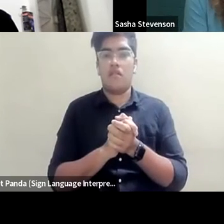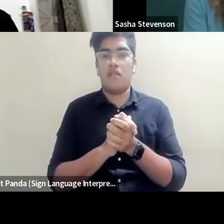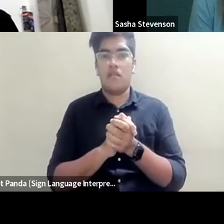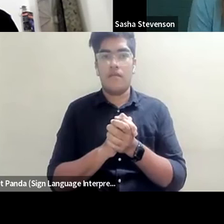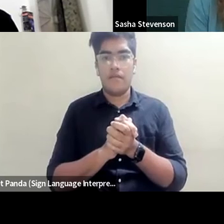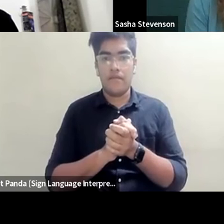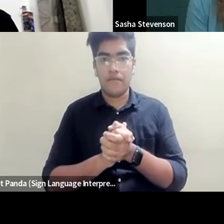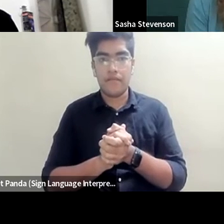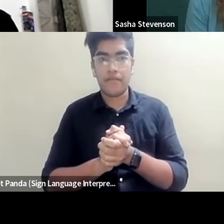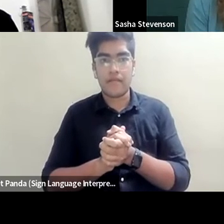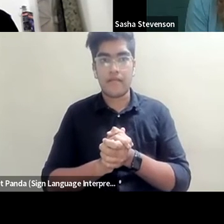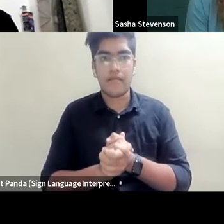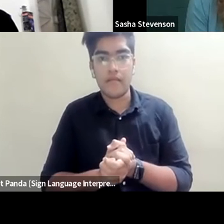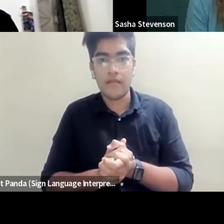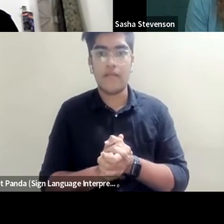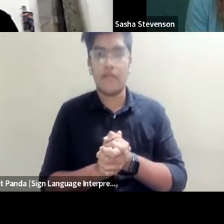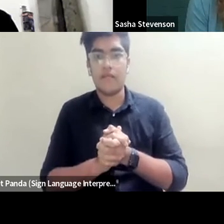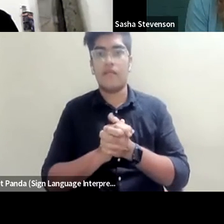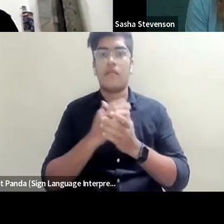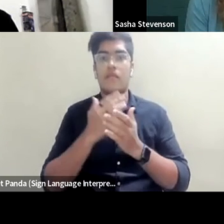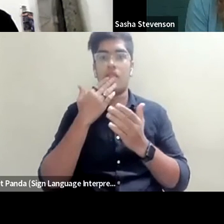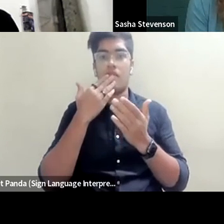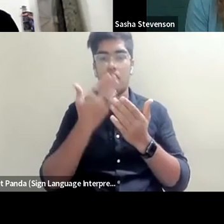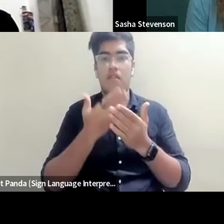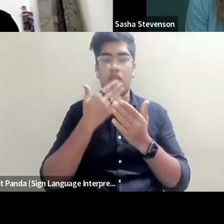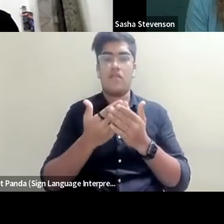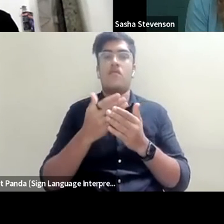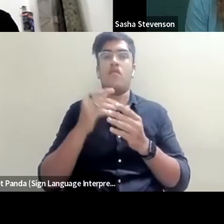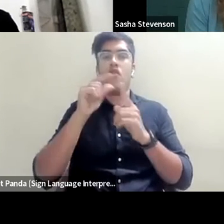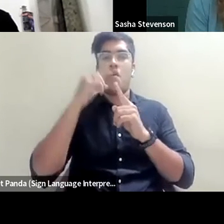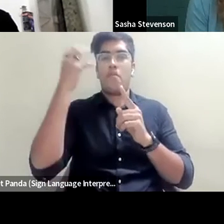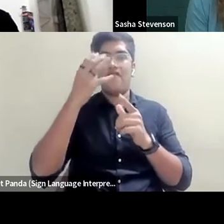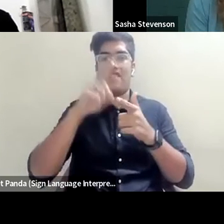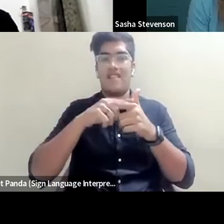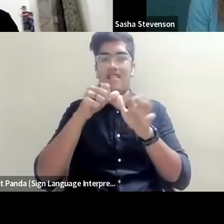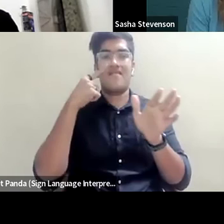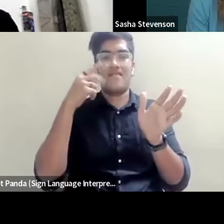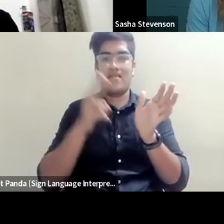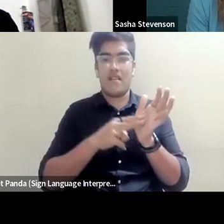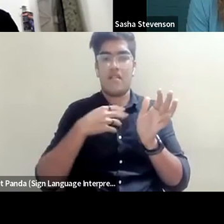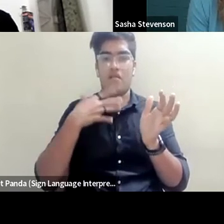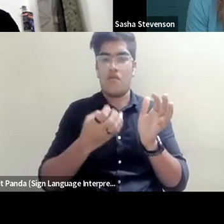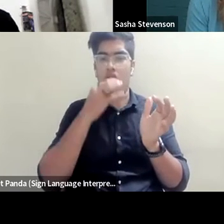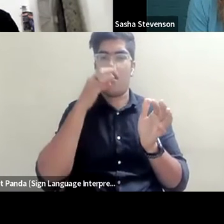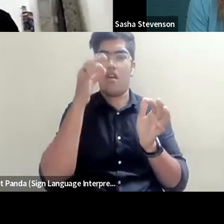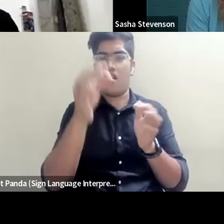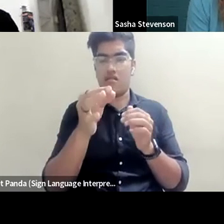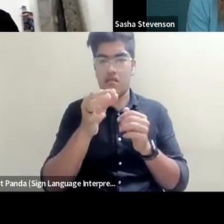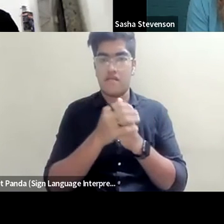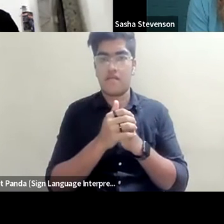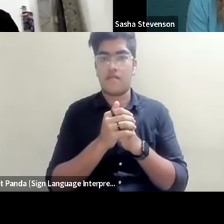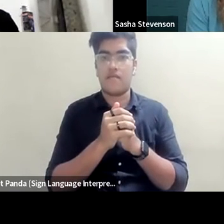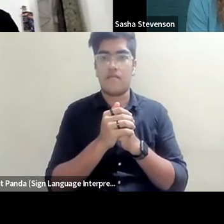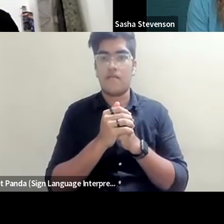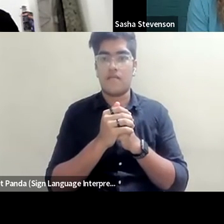Okay. Thank you. Professor Jain, my question for you is this, and you sort of spoke to